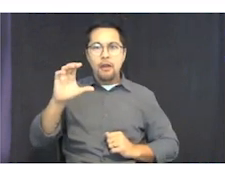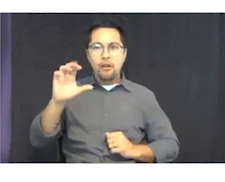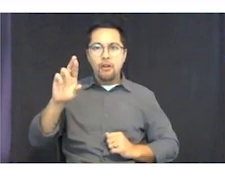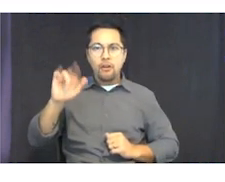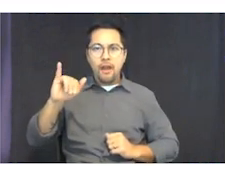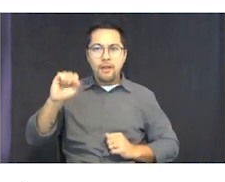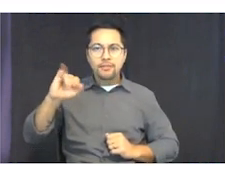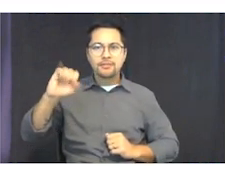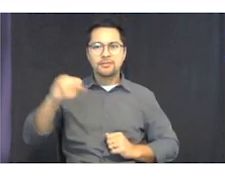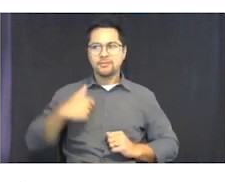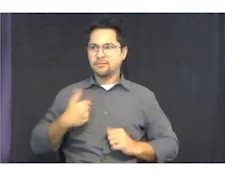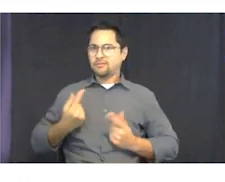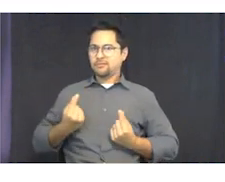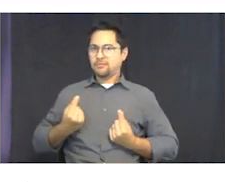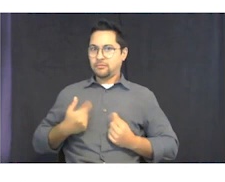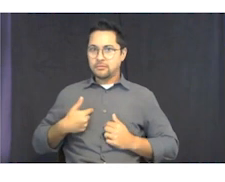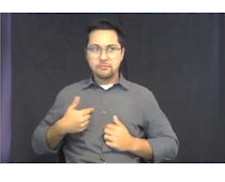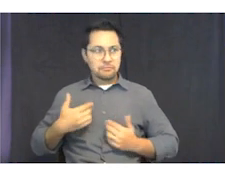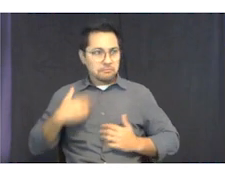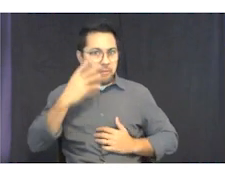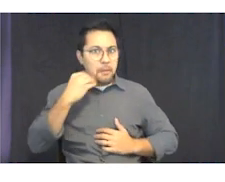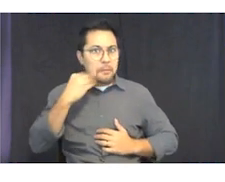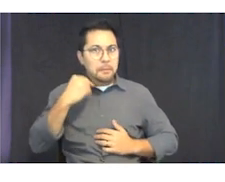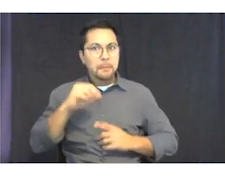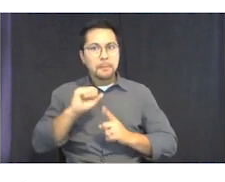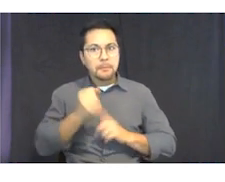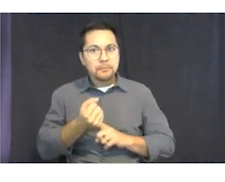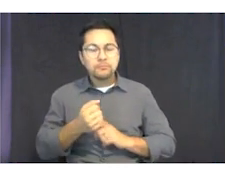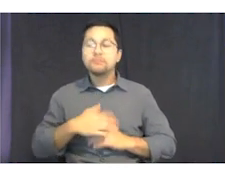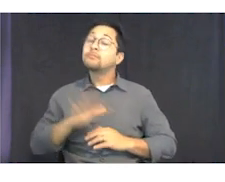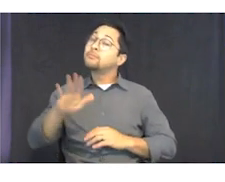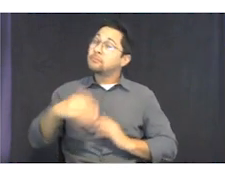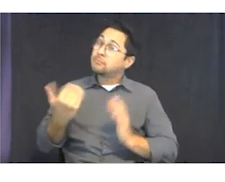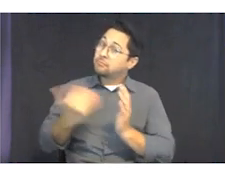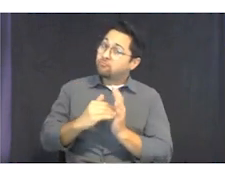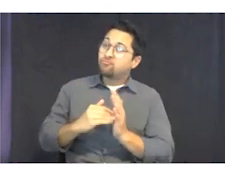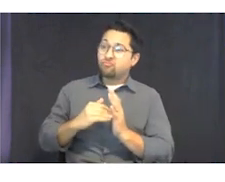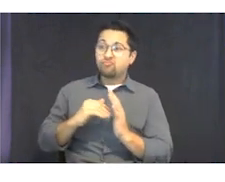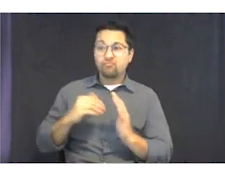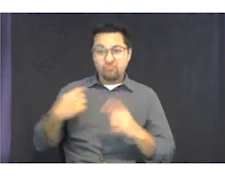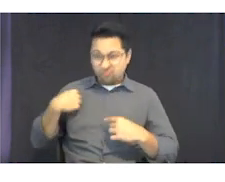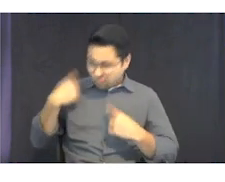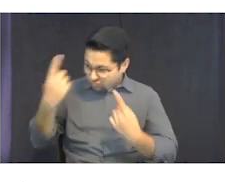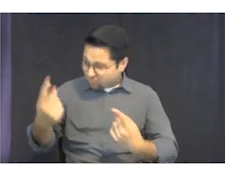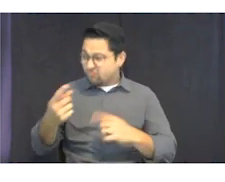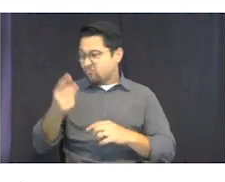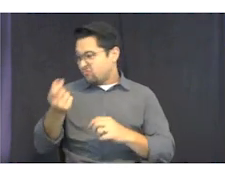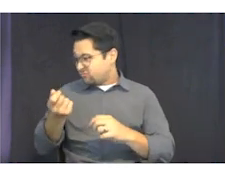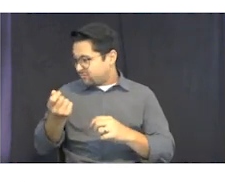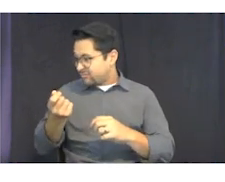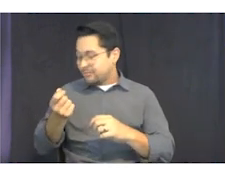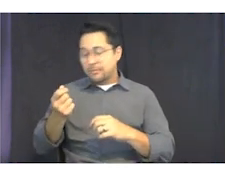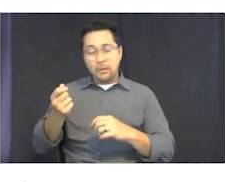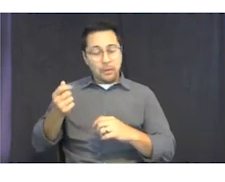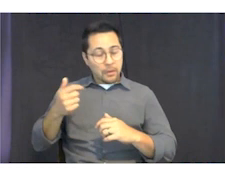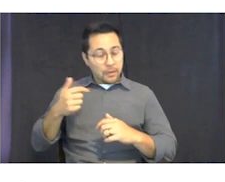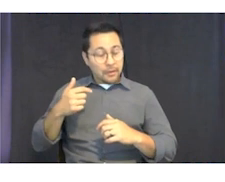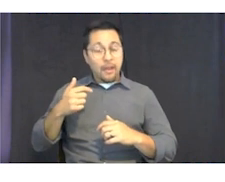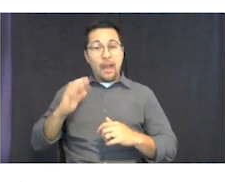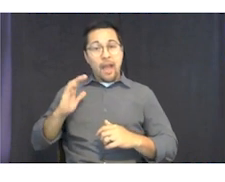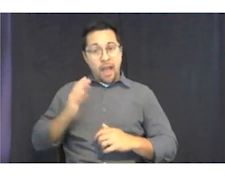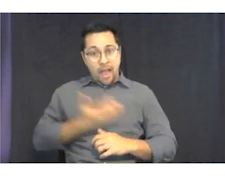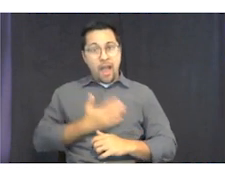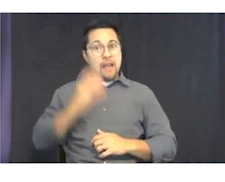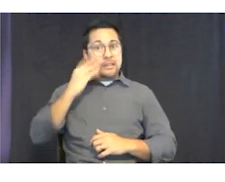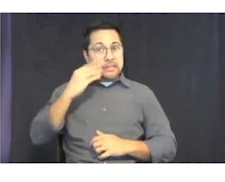a situation that's going on. Again, we've had these experiences over the last year. They've probably been amped up